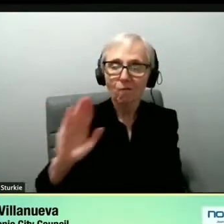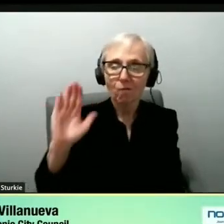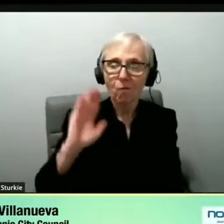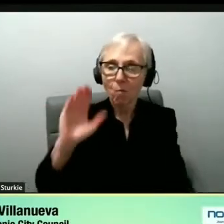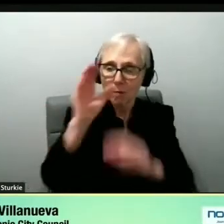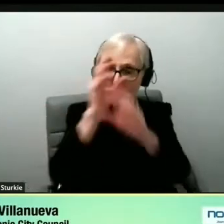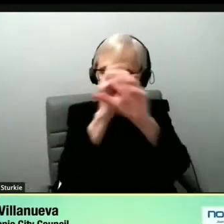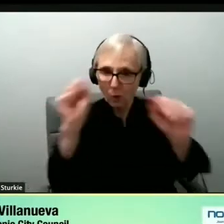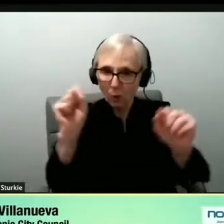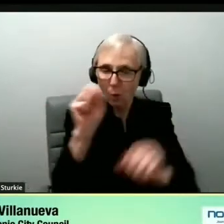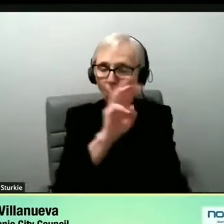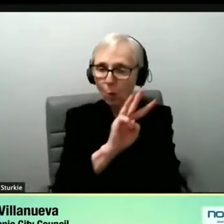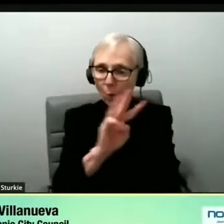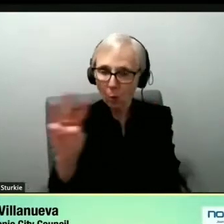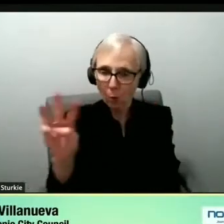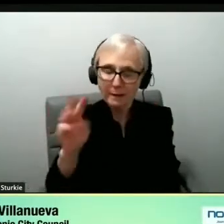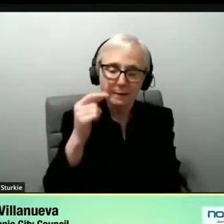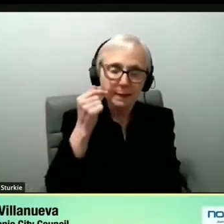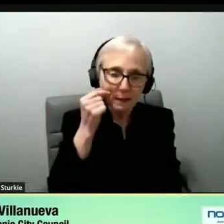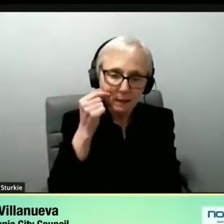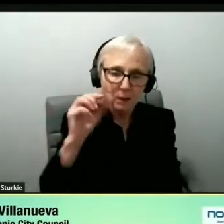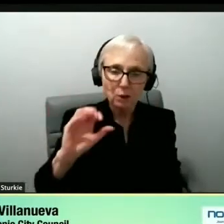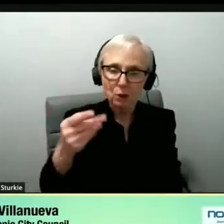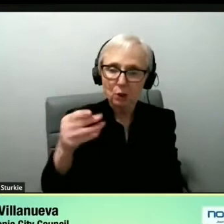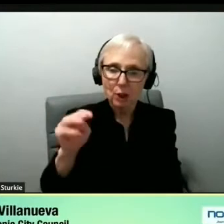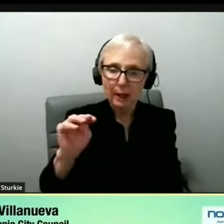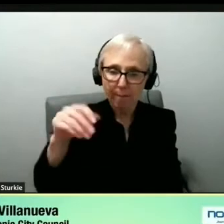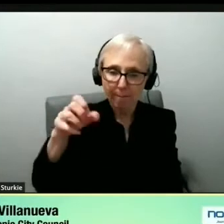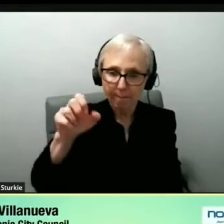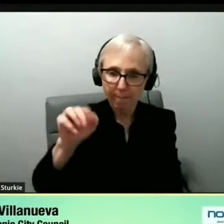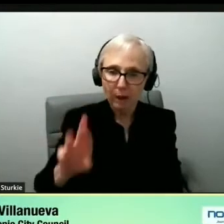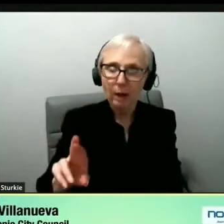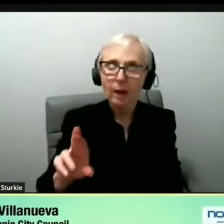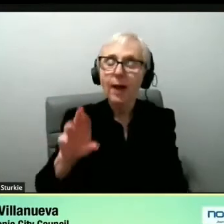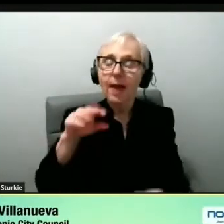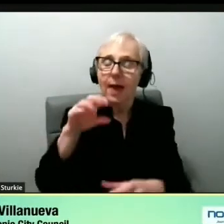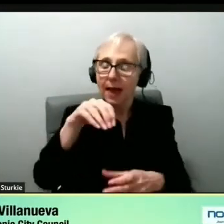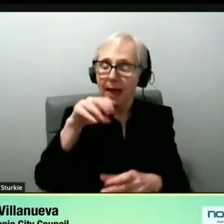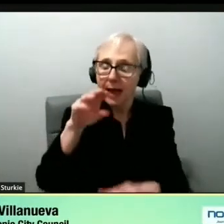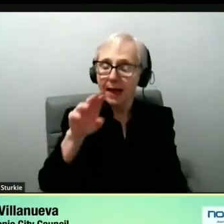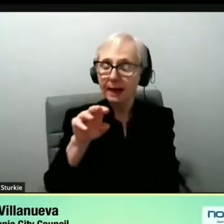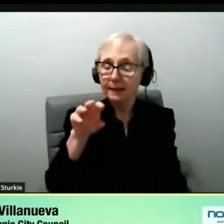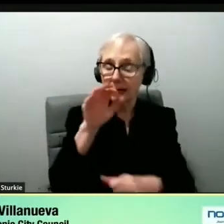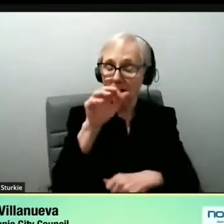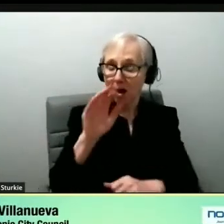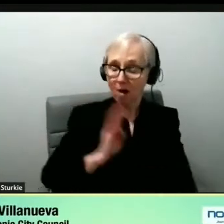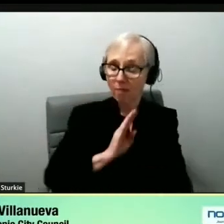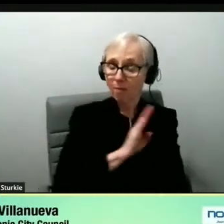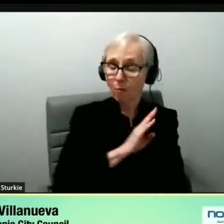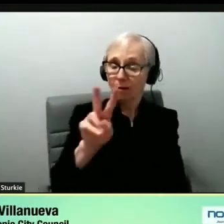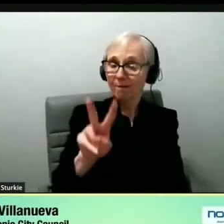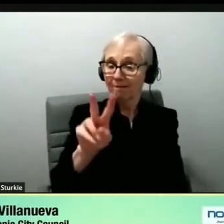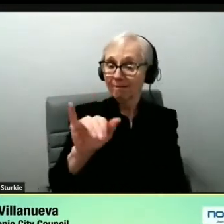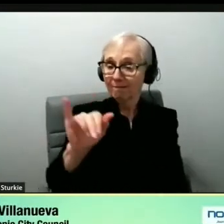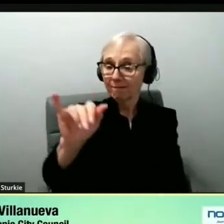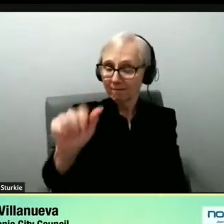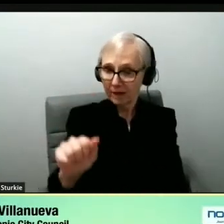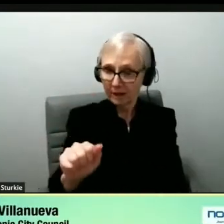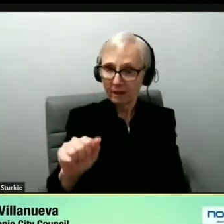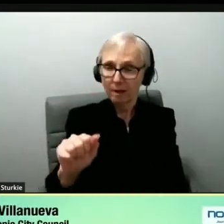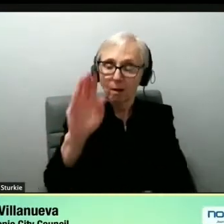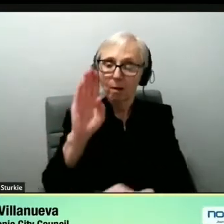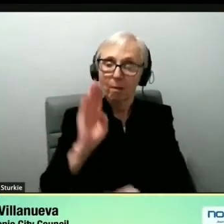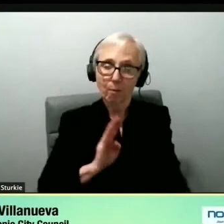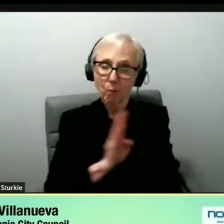I was also recently a trustee with the board of VIA, appointed to that board of ethics